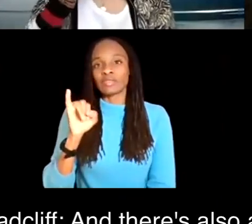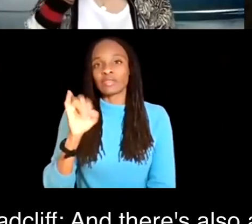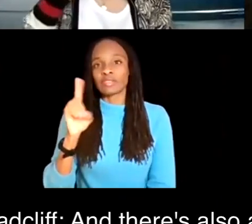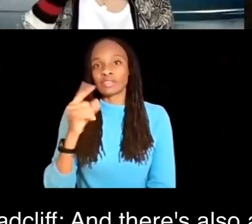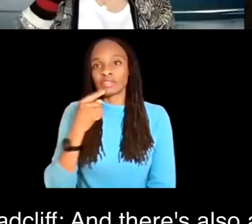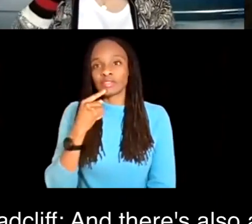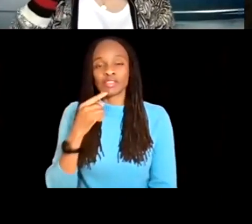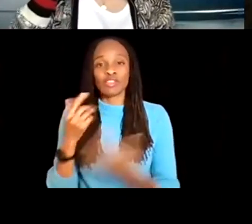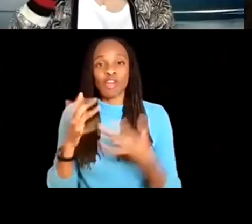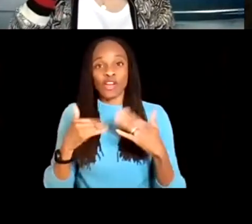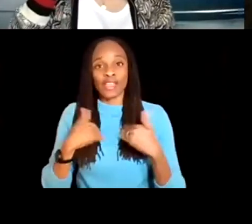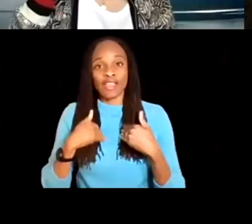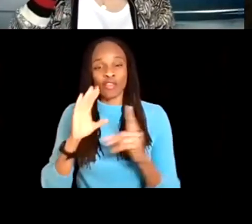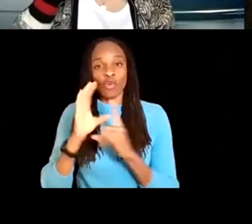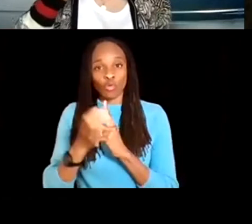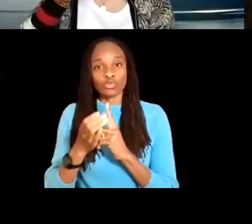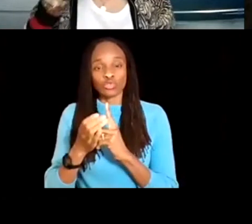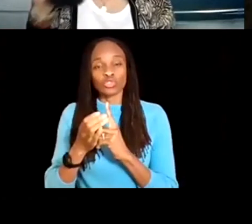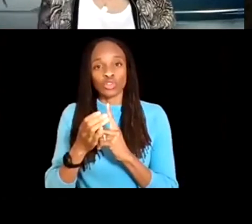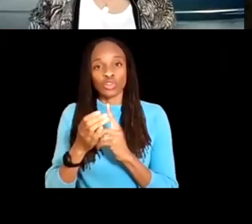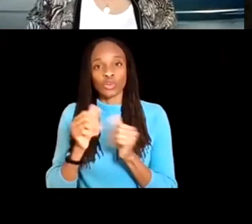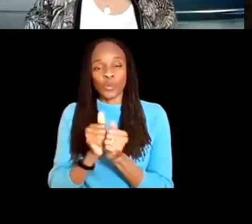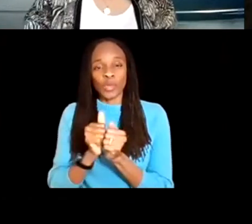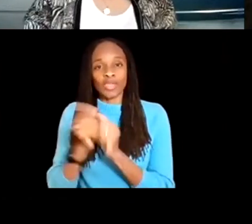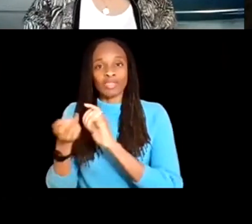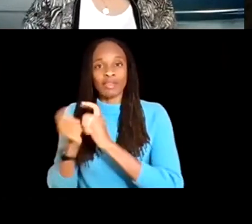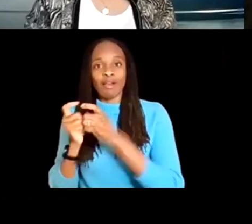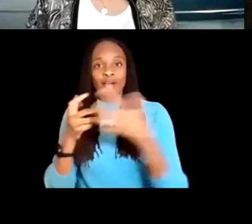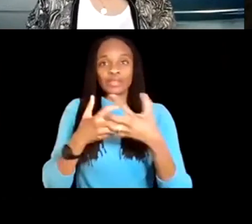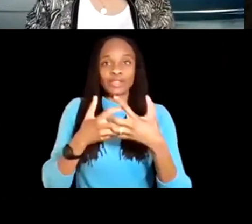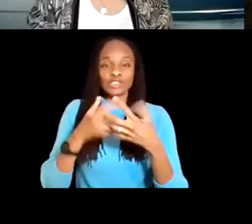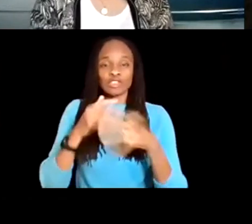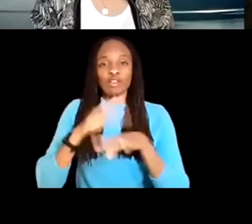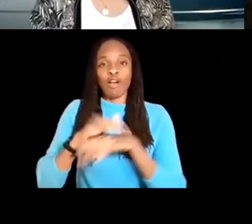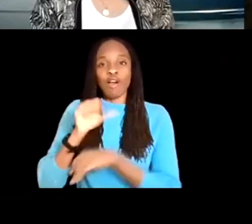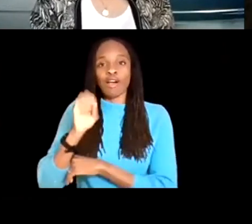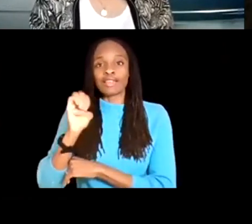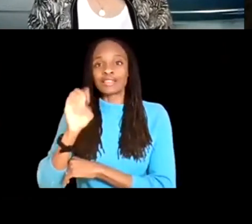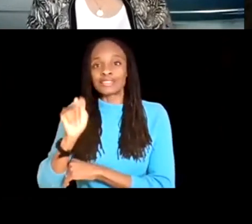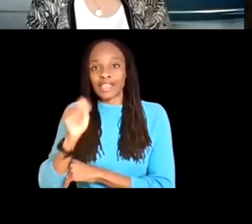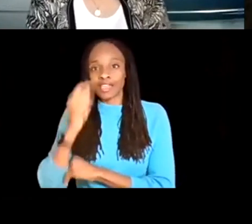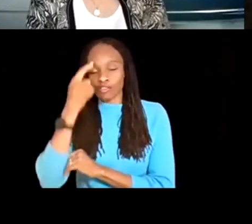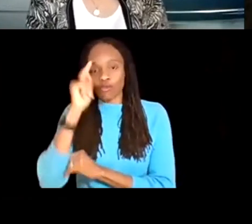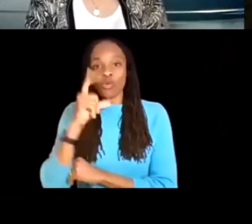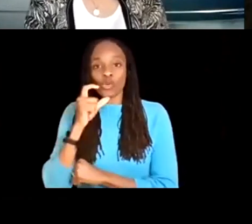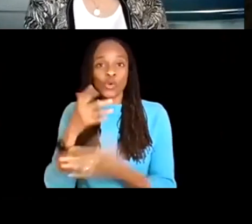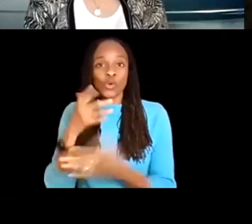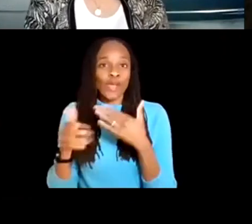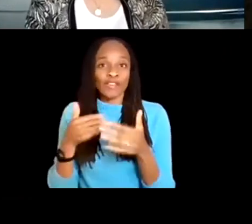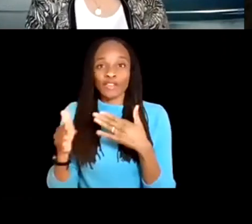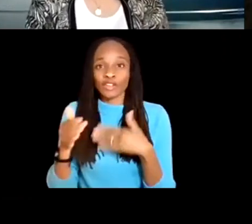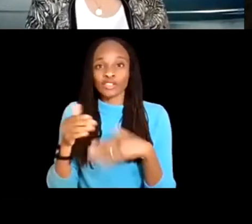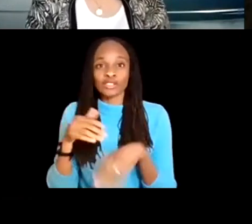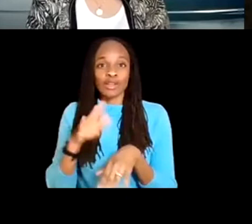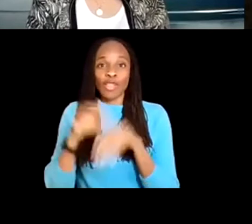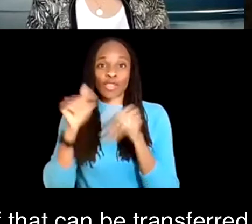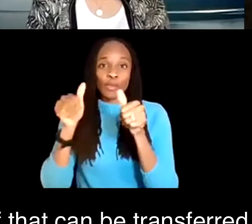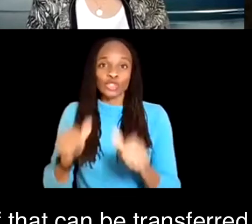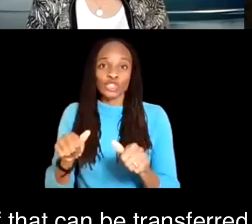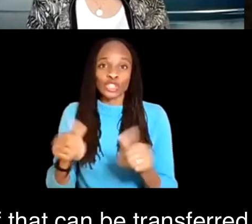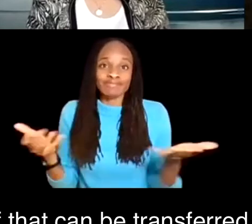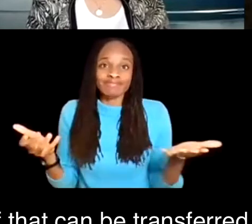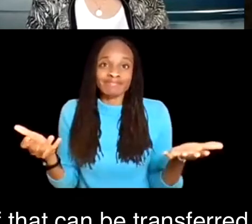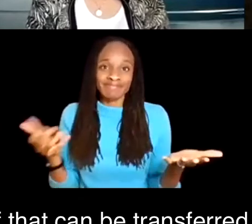culture of accommodation on set for very often whoever, you know, whoever's on the poster.